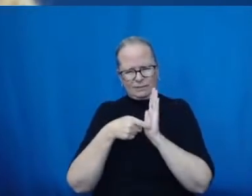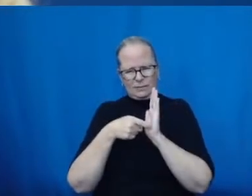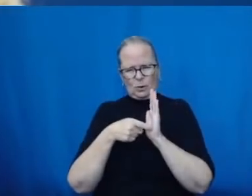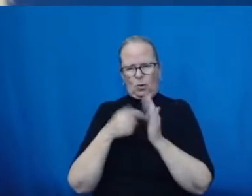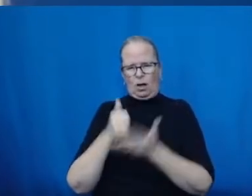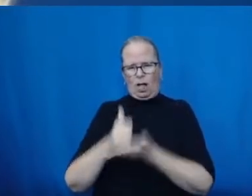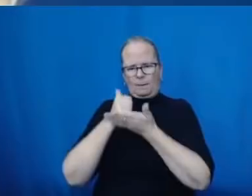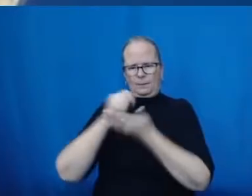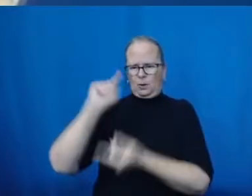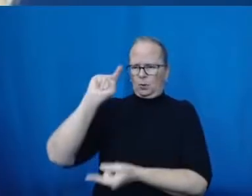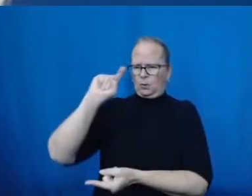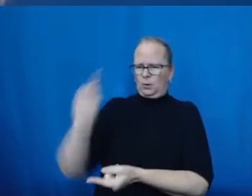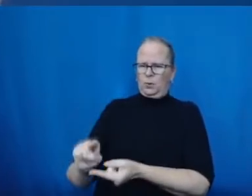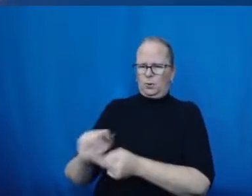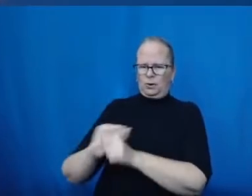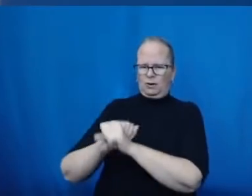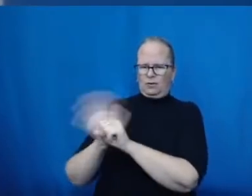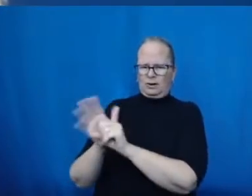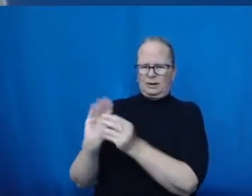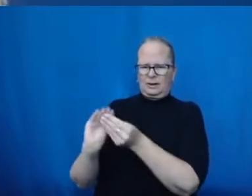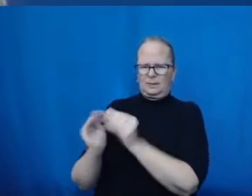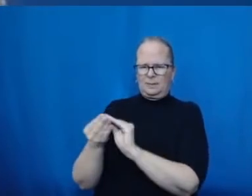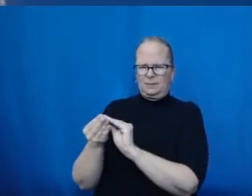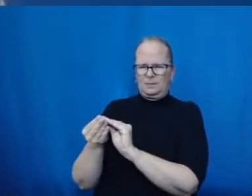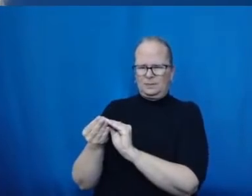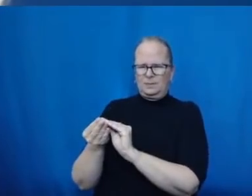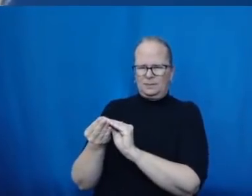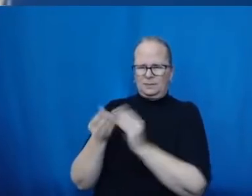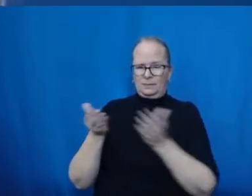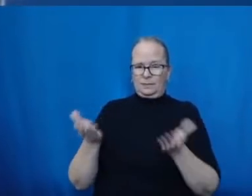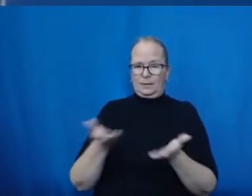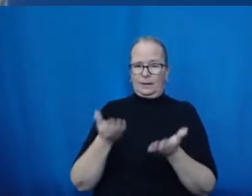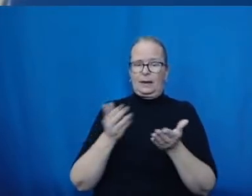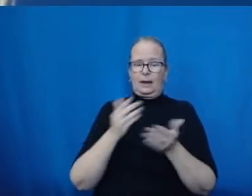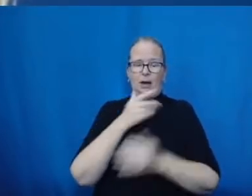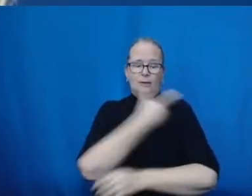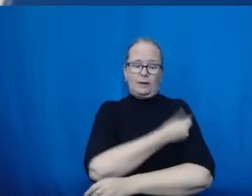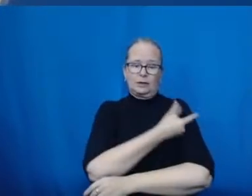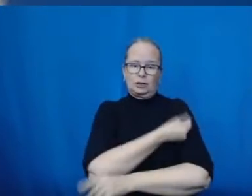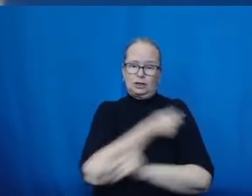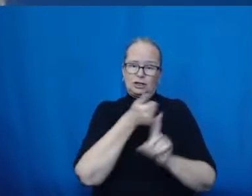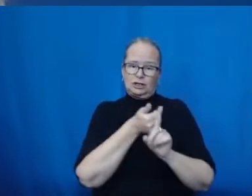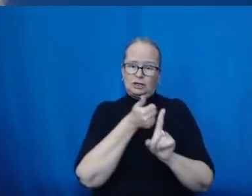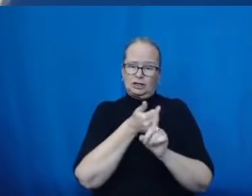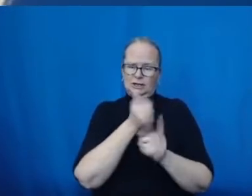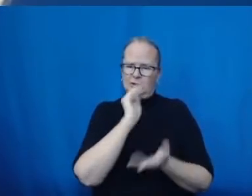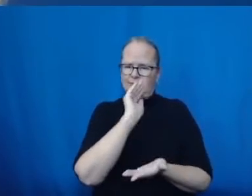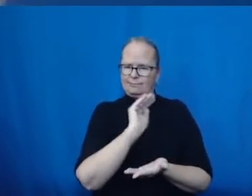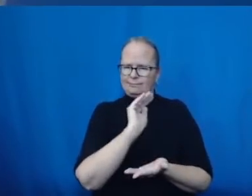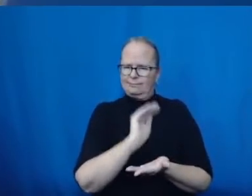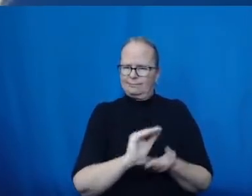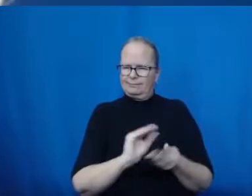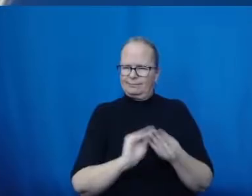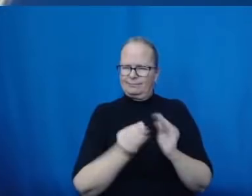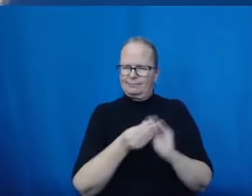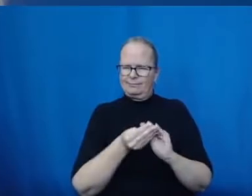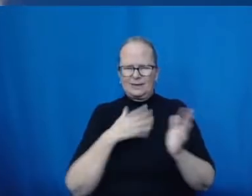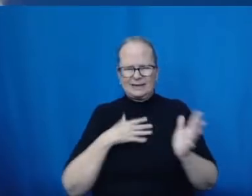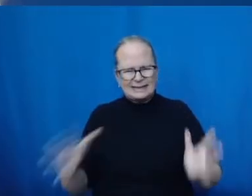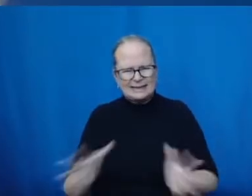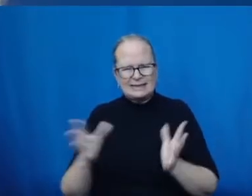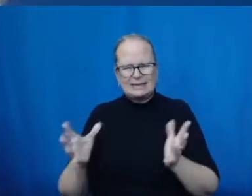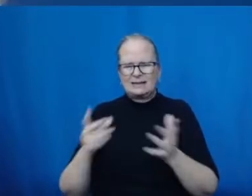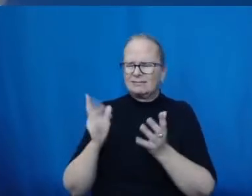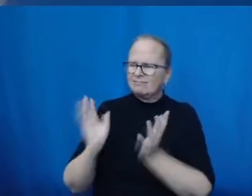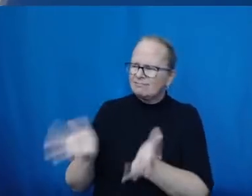the challenges in talking with friends and family about vaccination. I've heard many stories of families being pulled apart at a time when